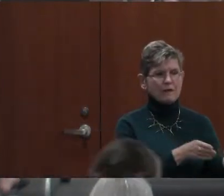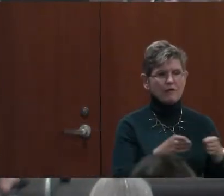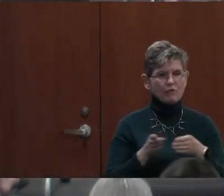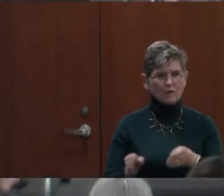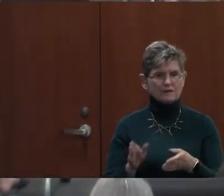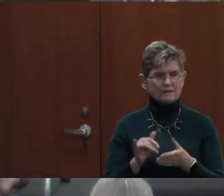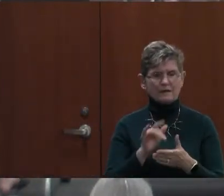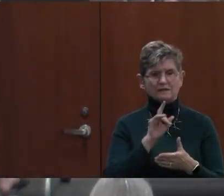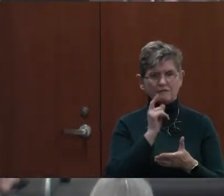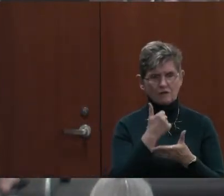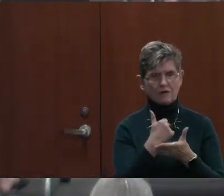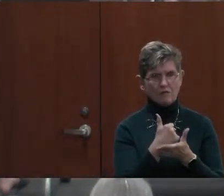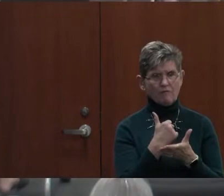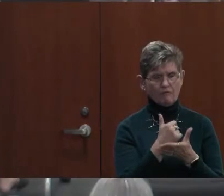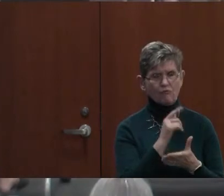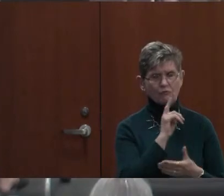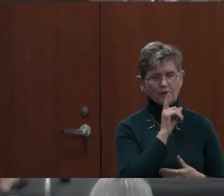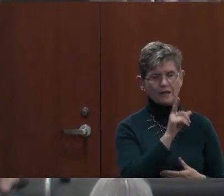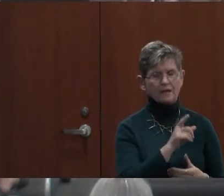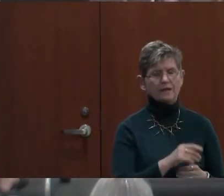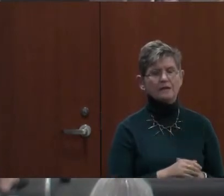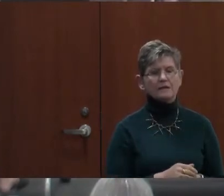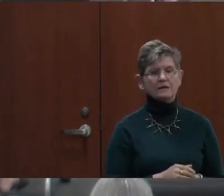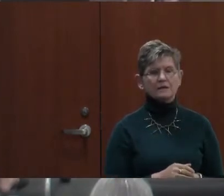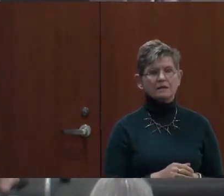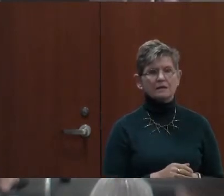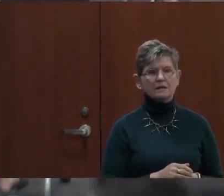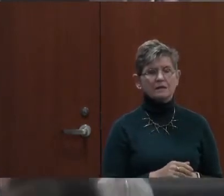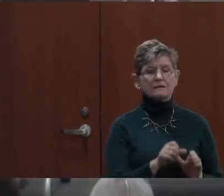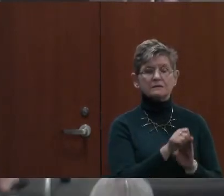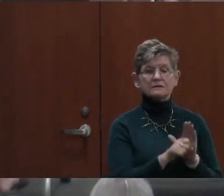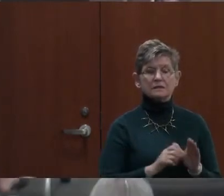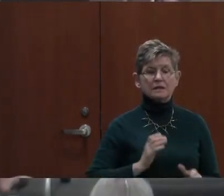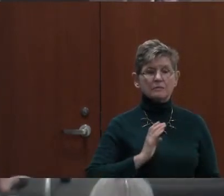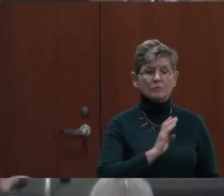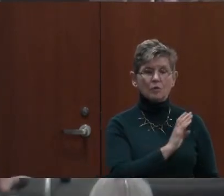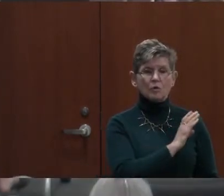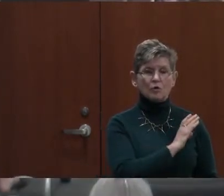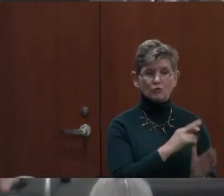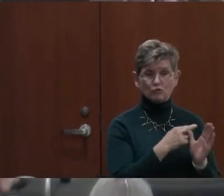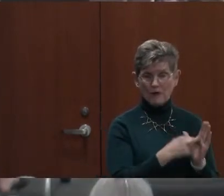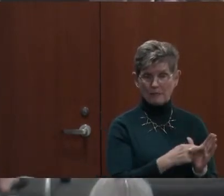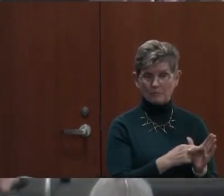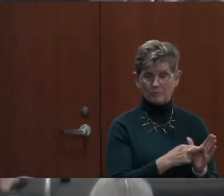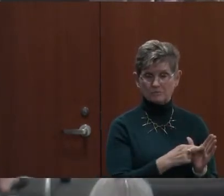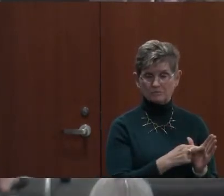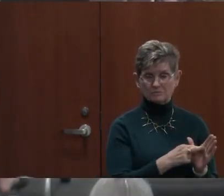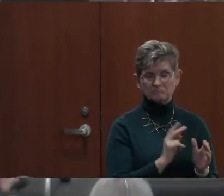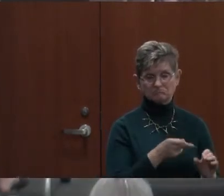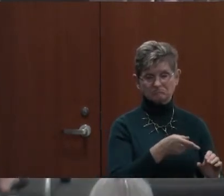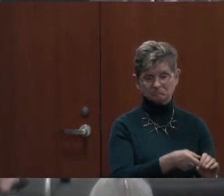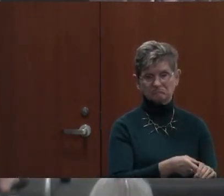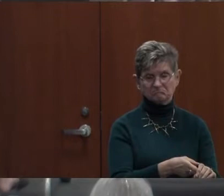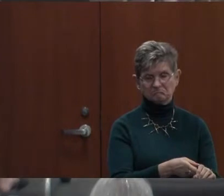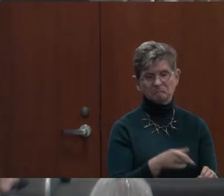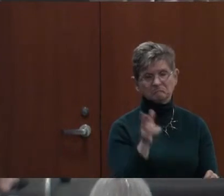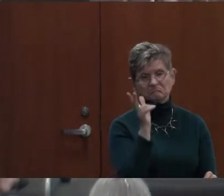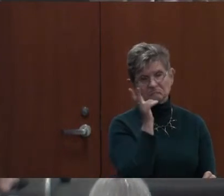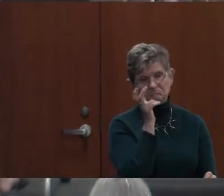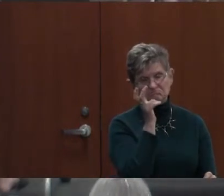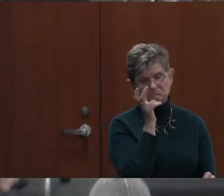very helpful, really, and the State Board rep has been sitting in or listening